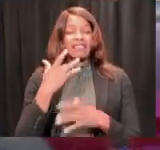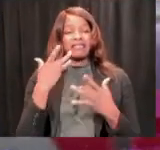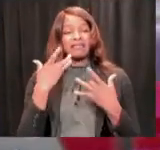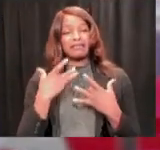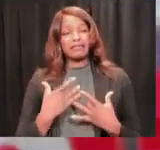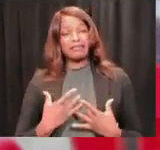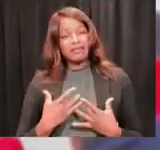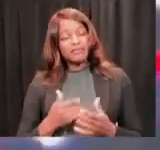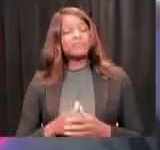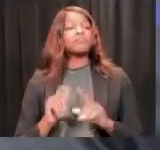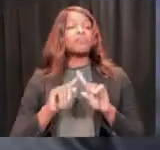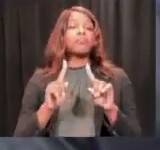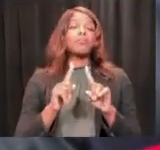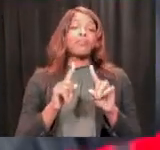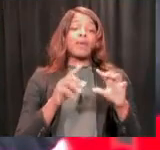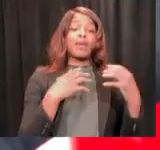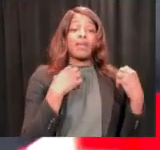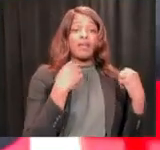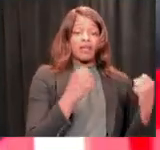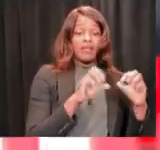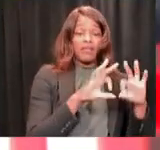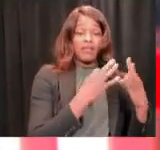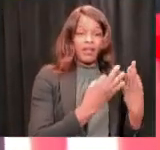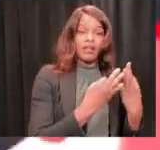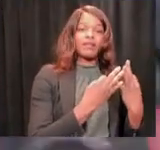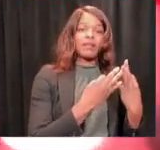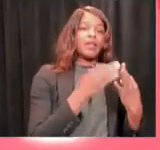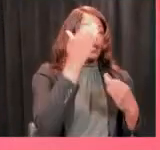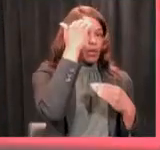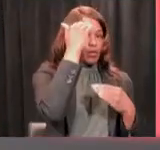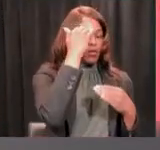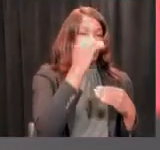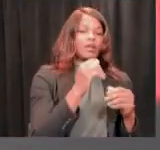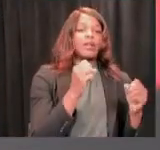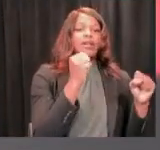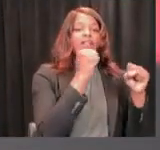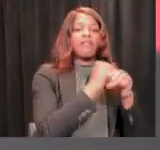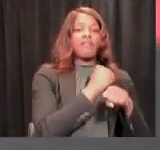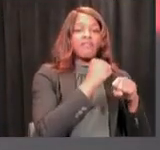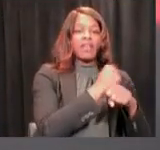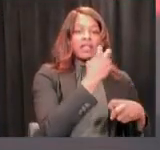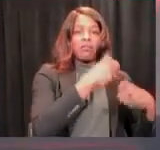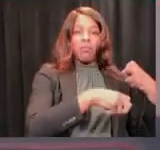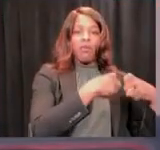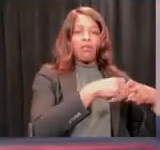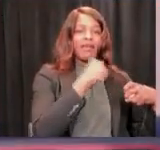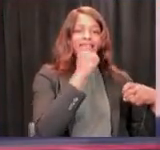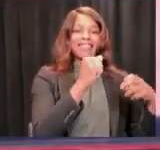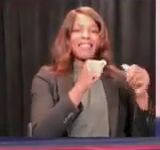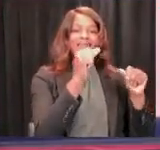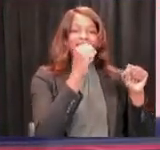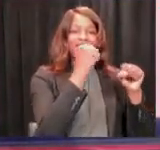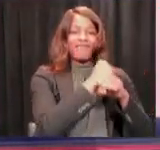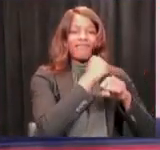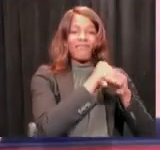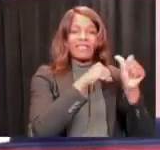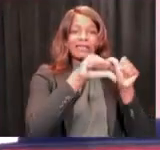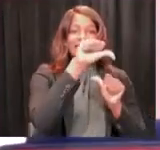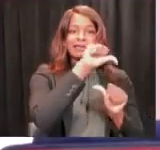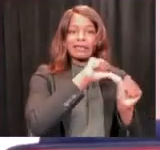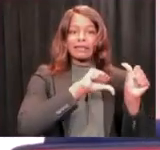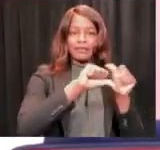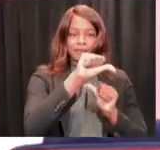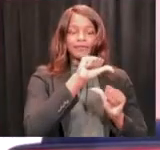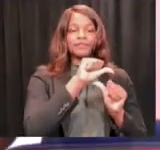do, they learn to fight the issue, not fight each other. And so they resiliently press their way through. Every family sometimes